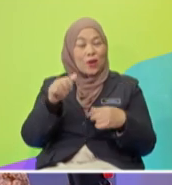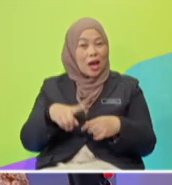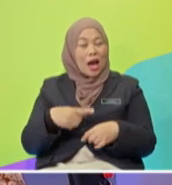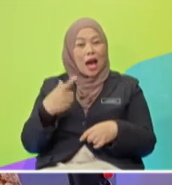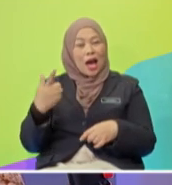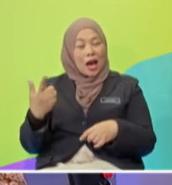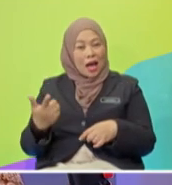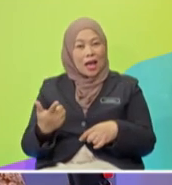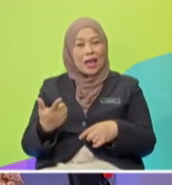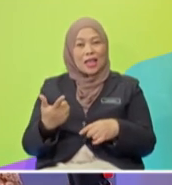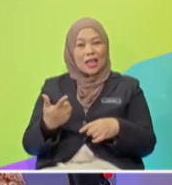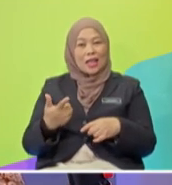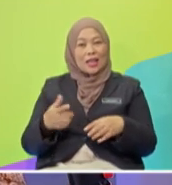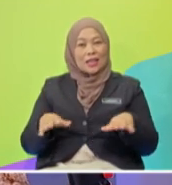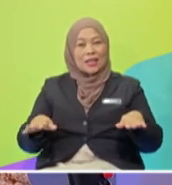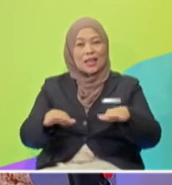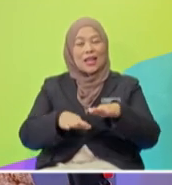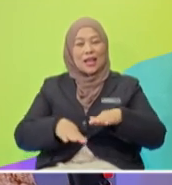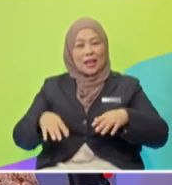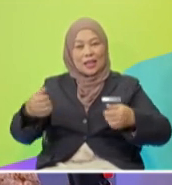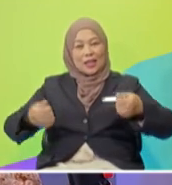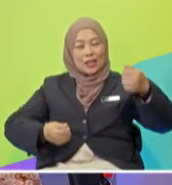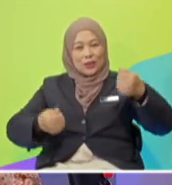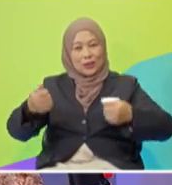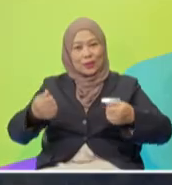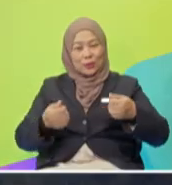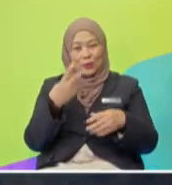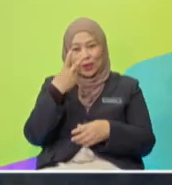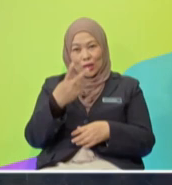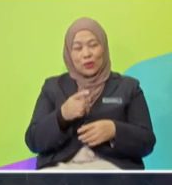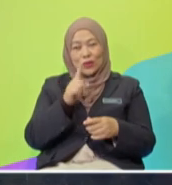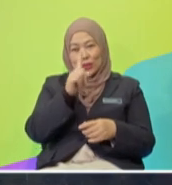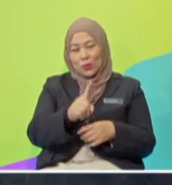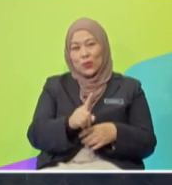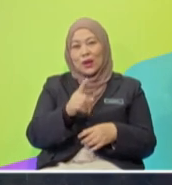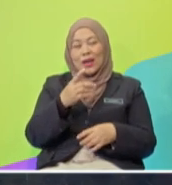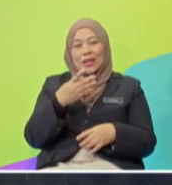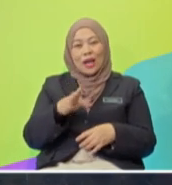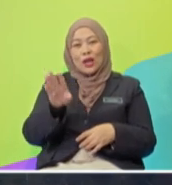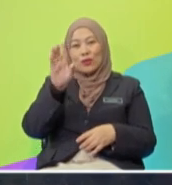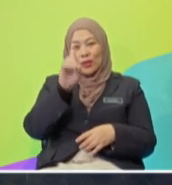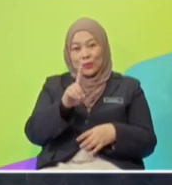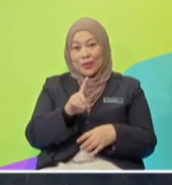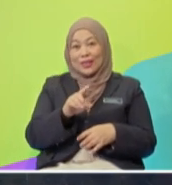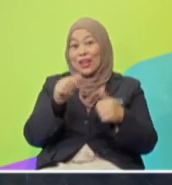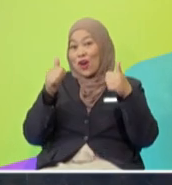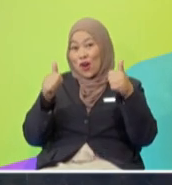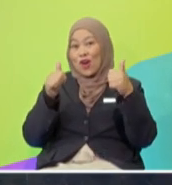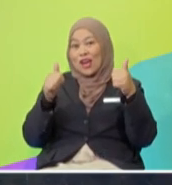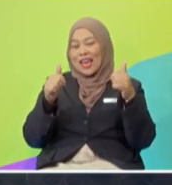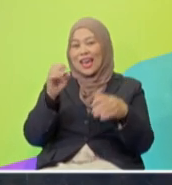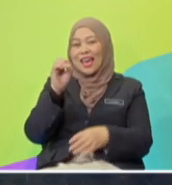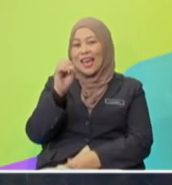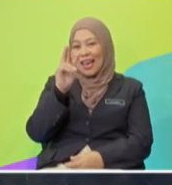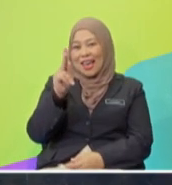so we're going to see one by one. Ooh. Okay, are you ready? Okay, are you ready, my friends? If you're ready, give me a